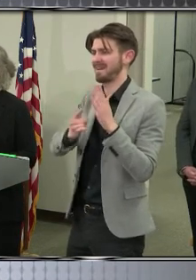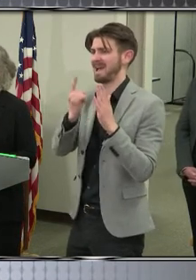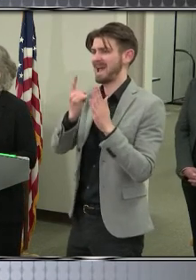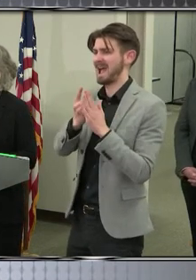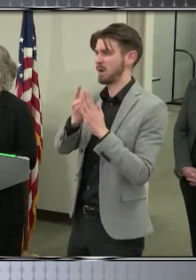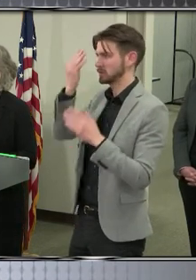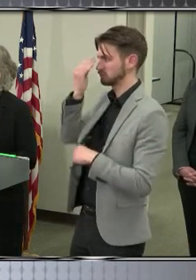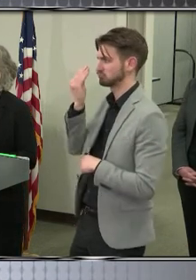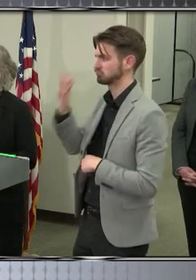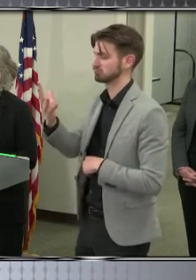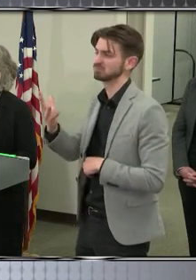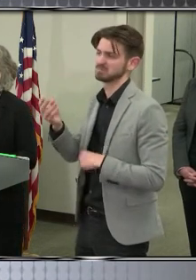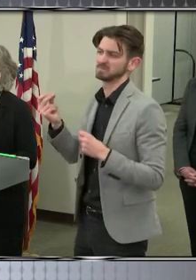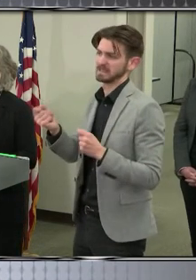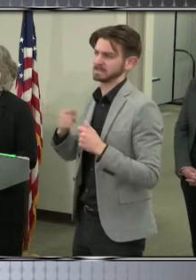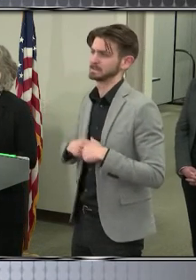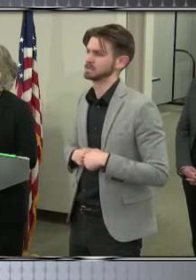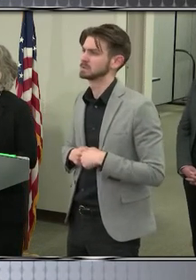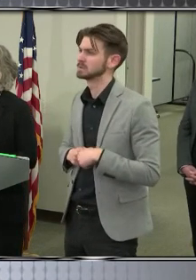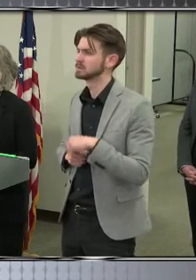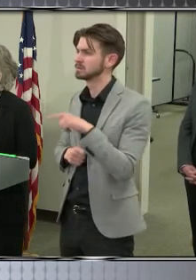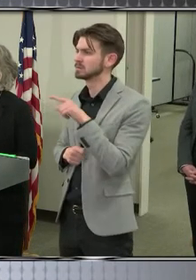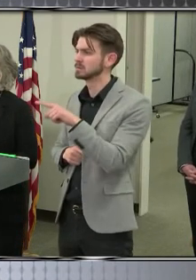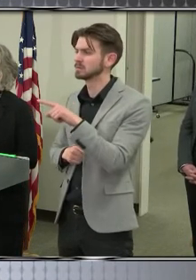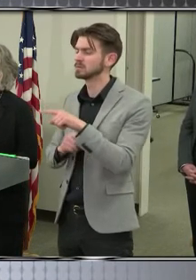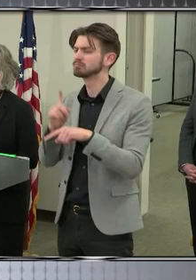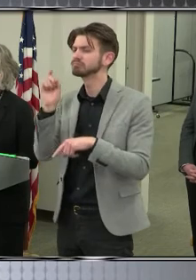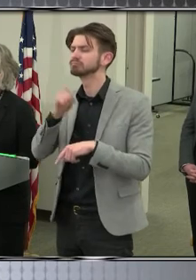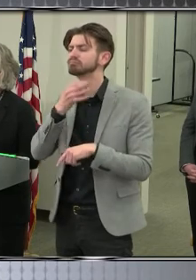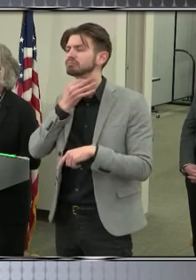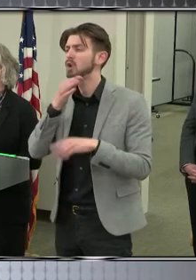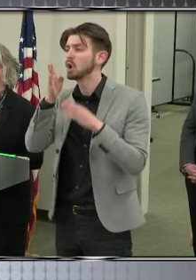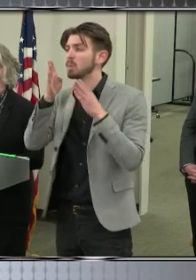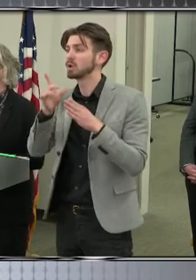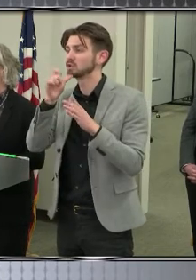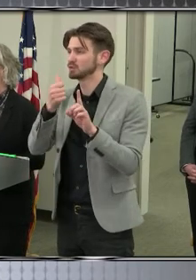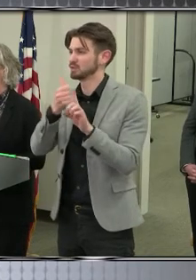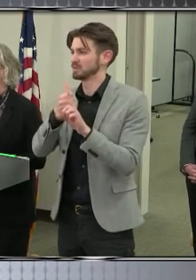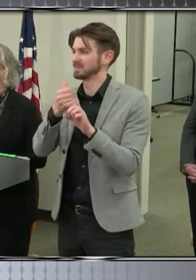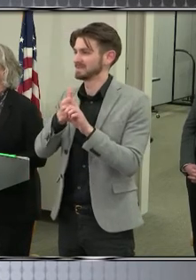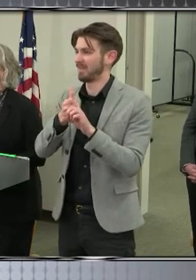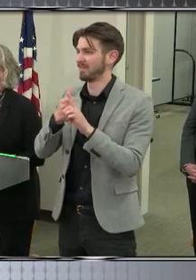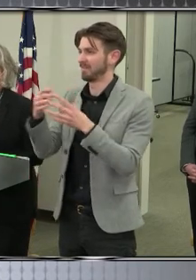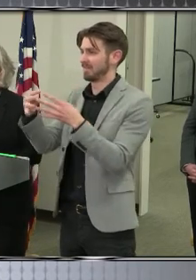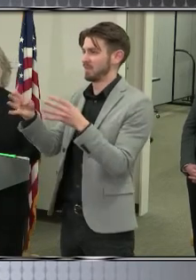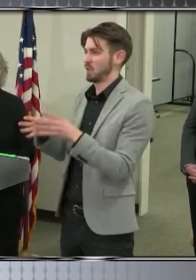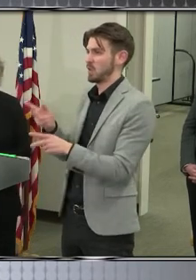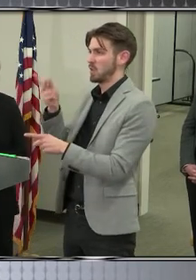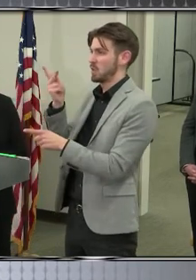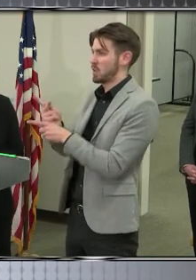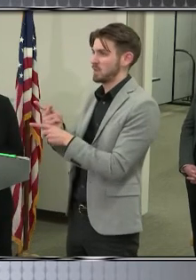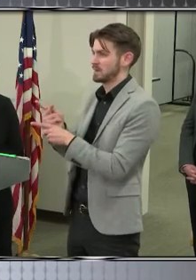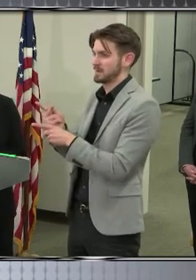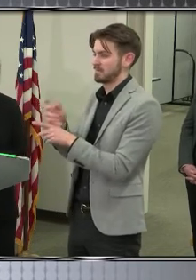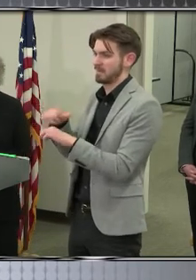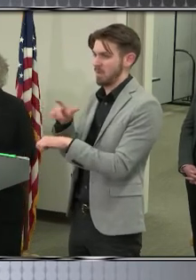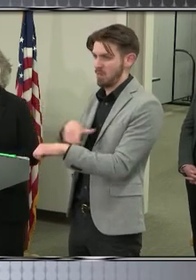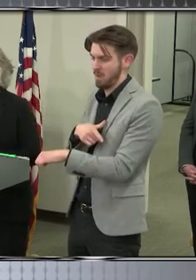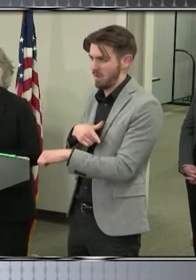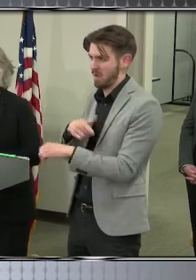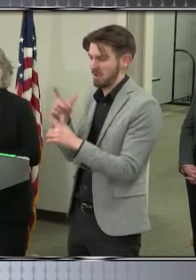the protocol for the caregiver that's in quarantine? Yes. So that is part of what